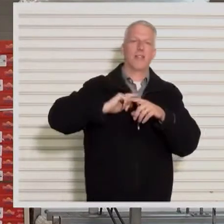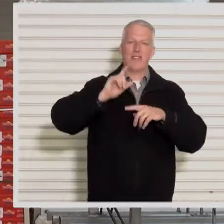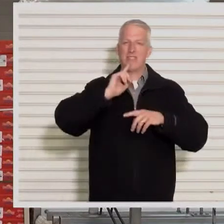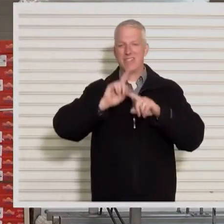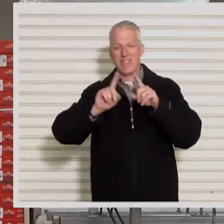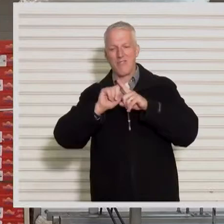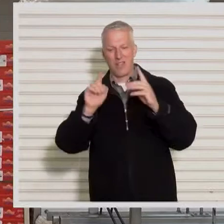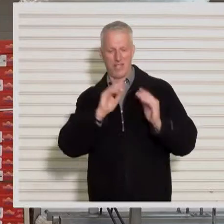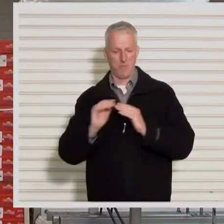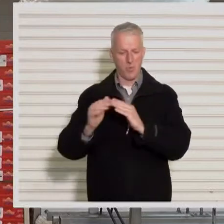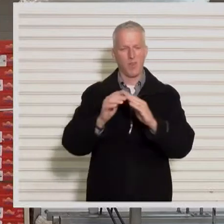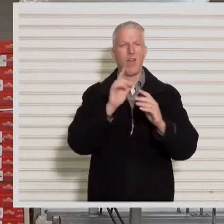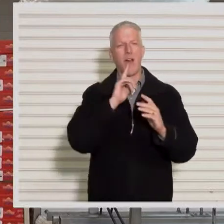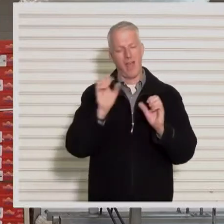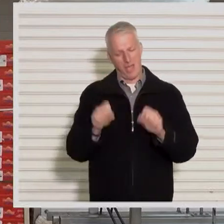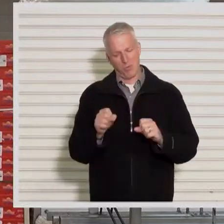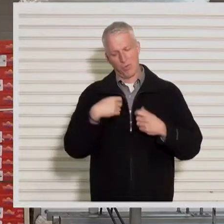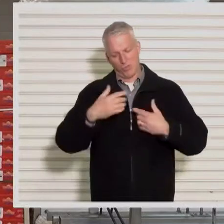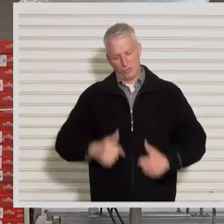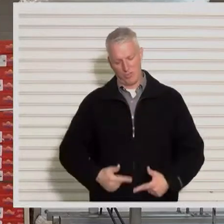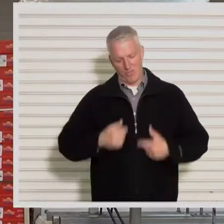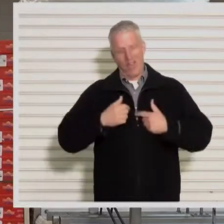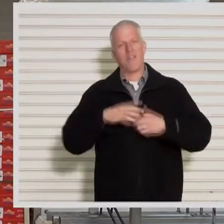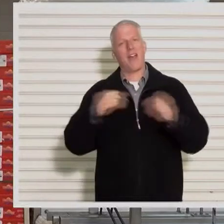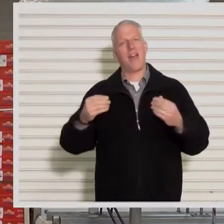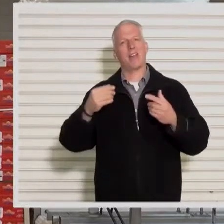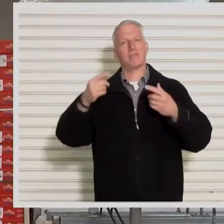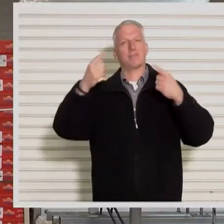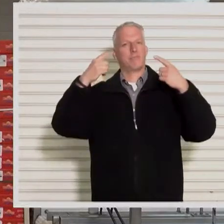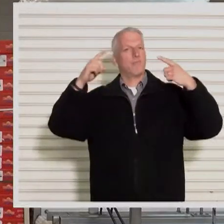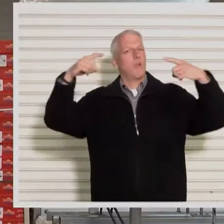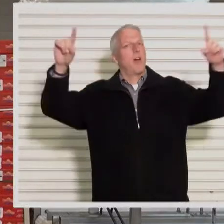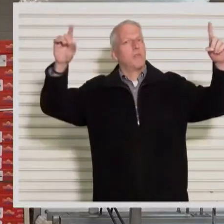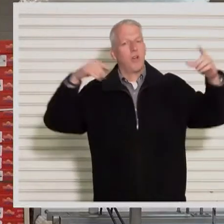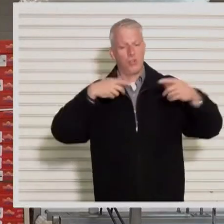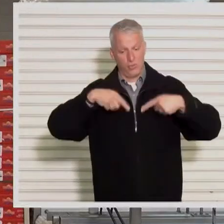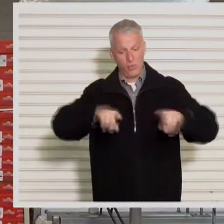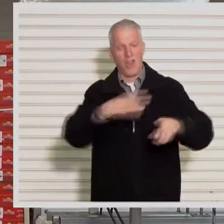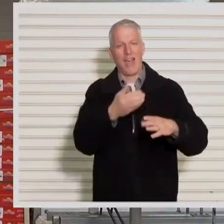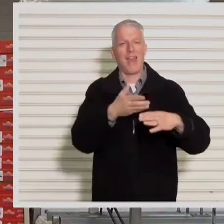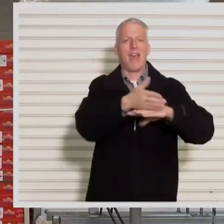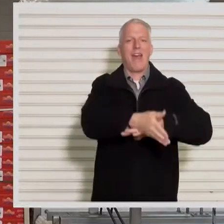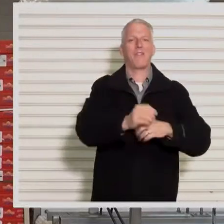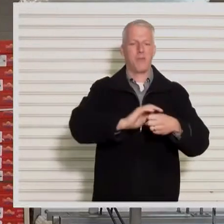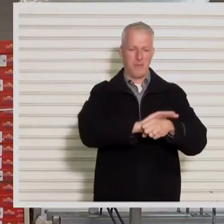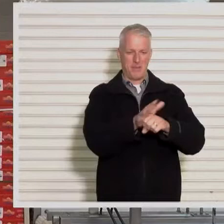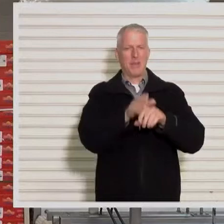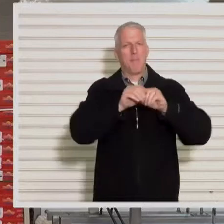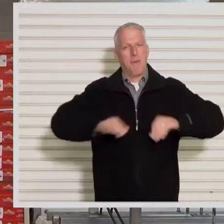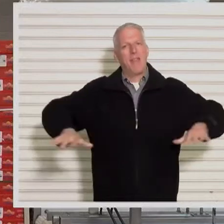to survive and prosper during and after this pandemic.